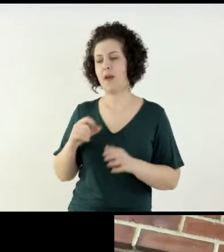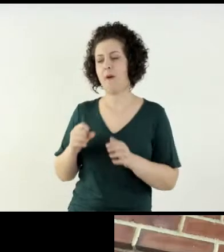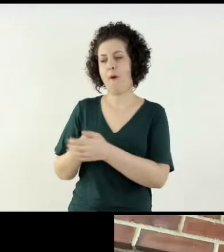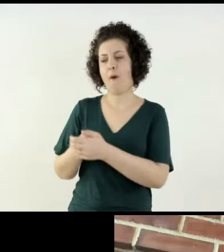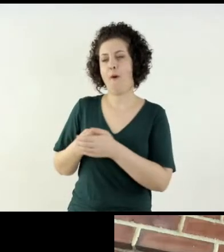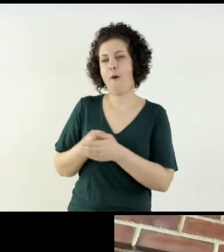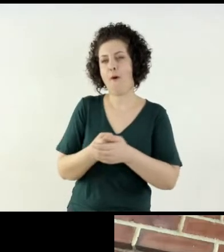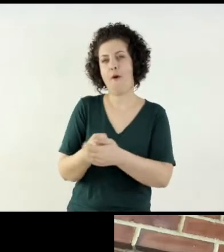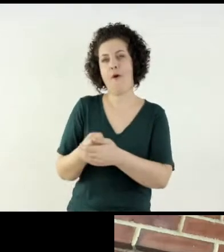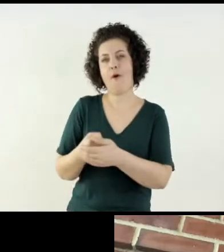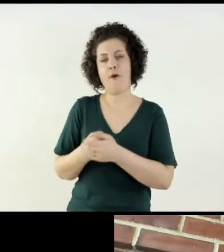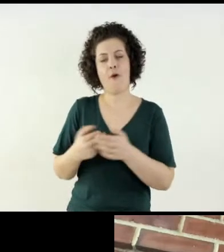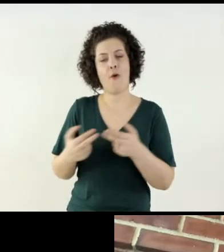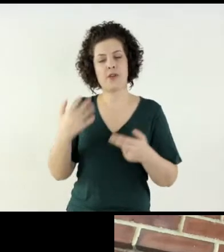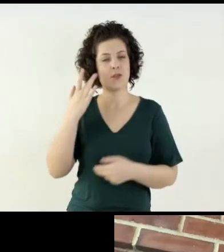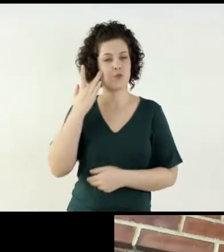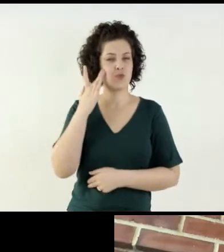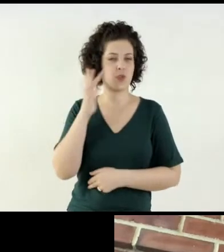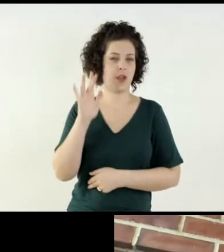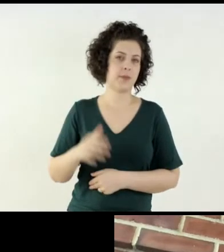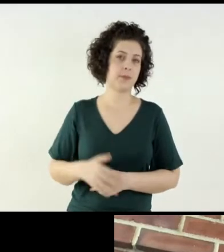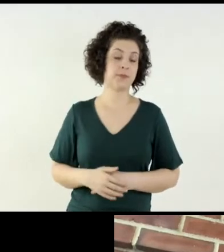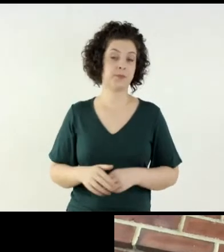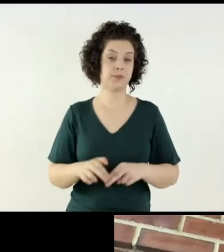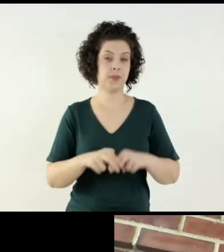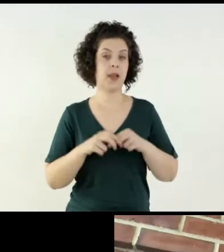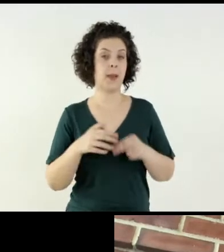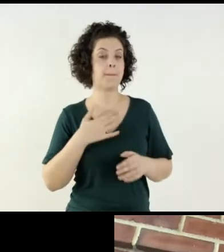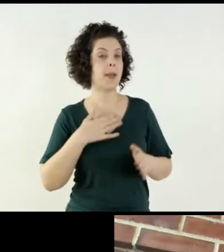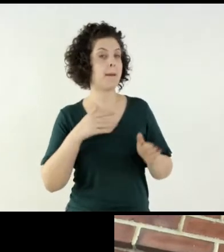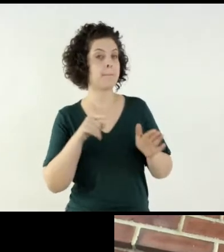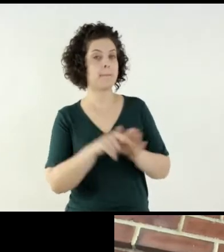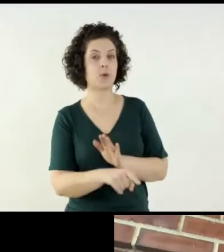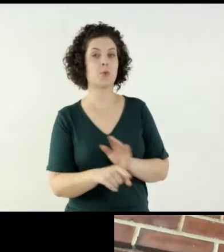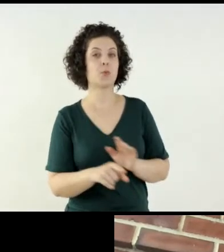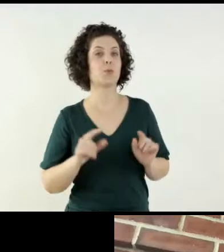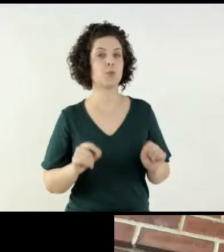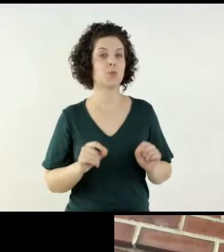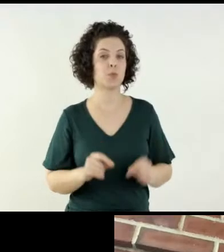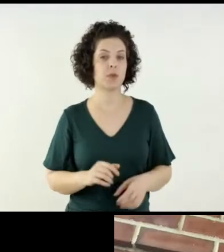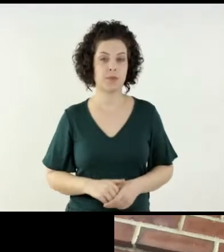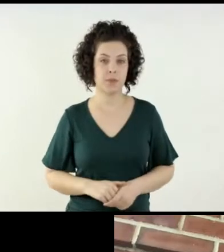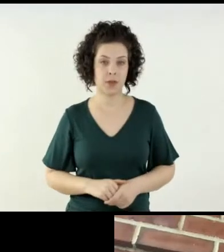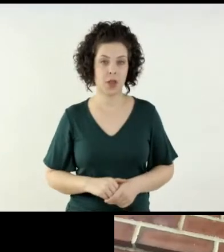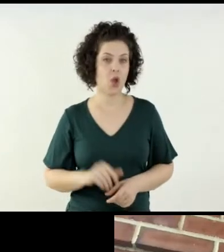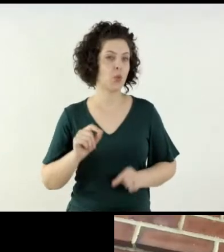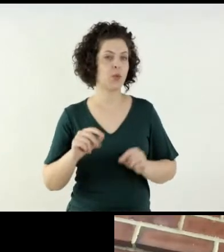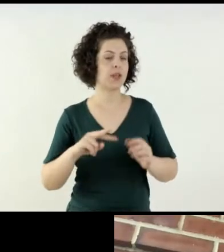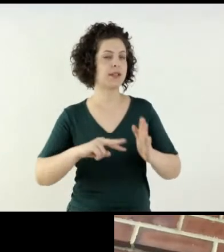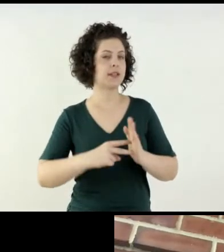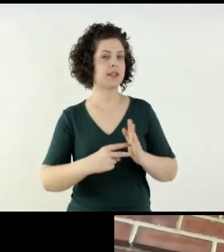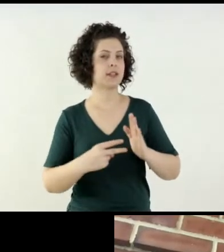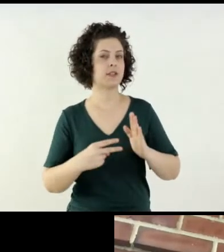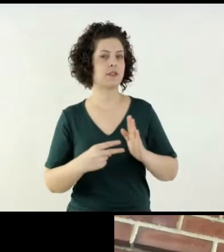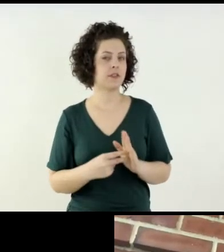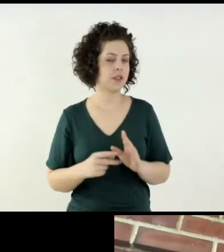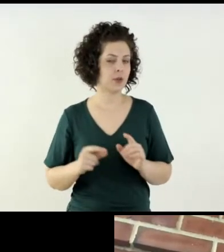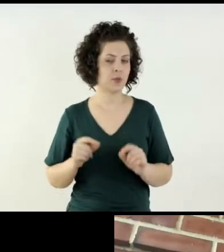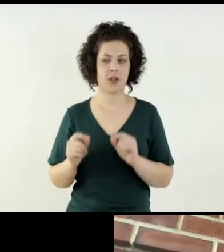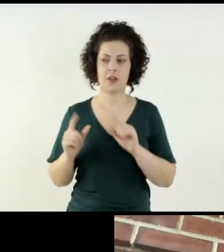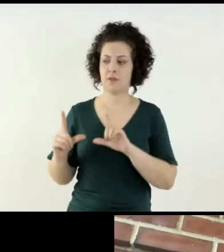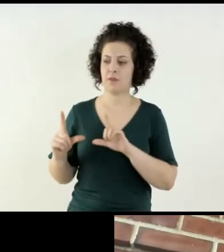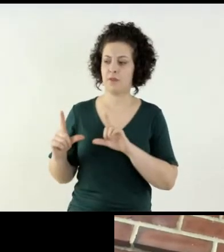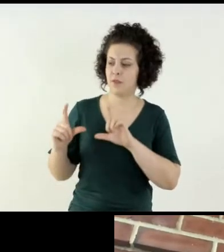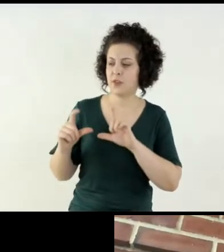my question is, what is it to you, in fact, feminist photography? Who are your images